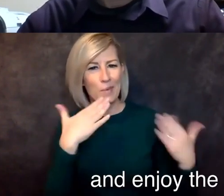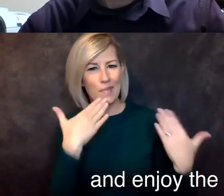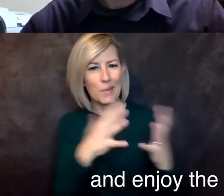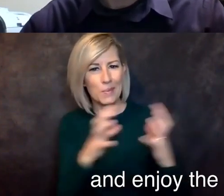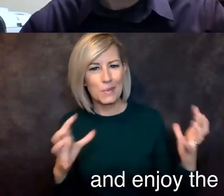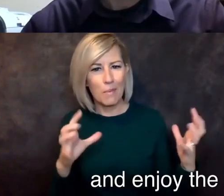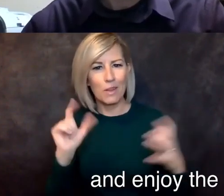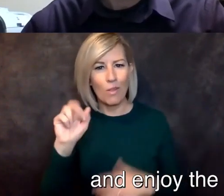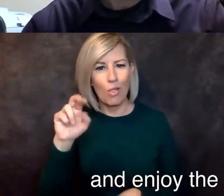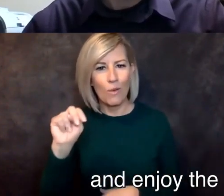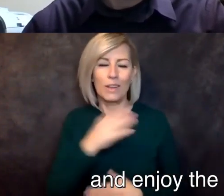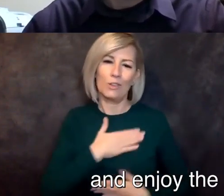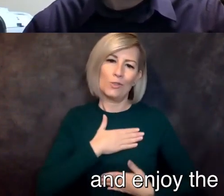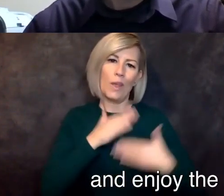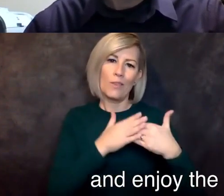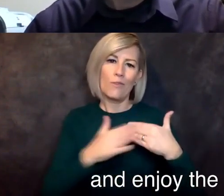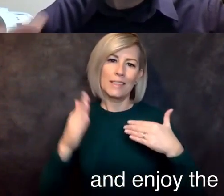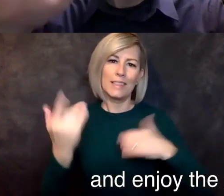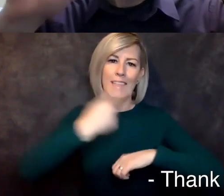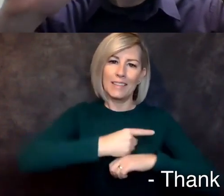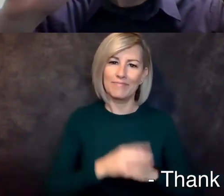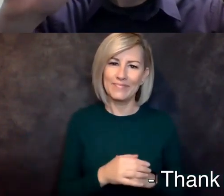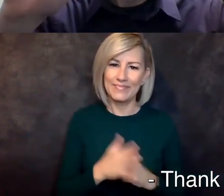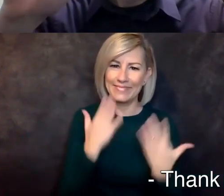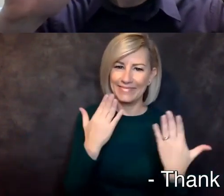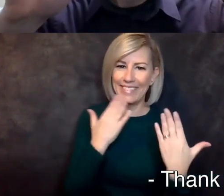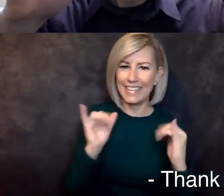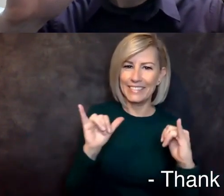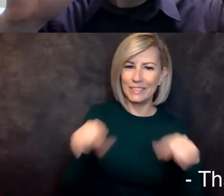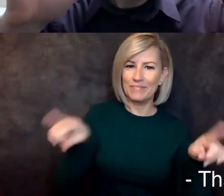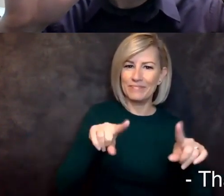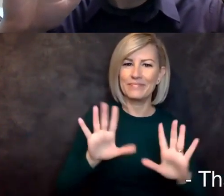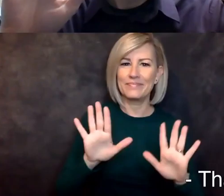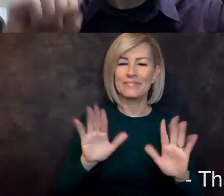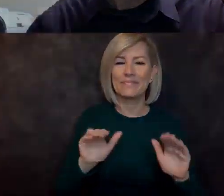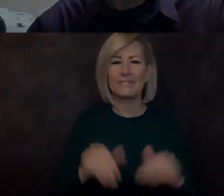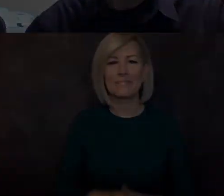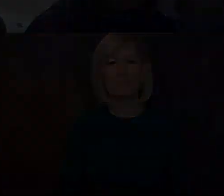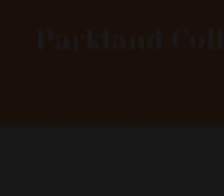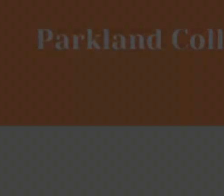Lauren, and enjoy the rest of the event today. Thank you. You as well. Thanks, Lauren.